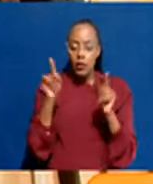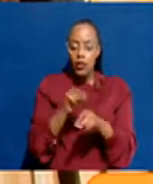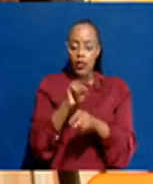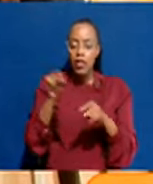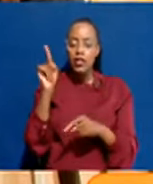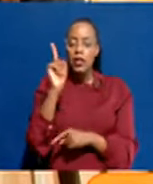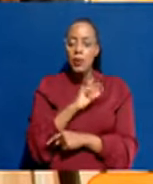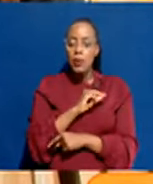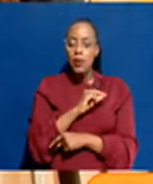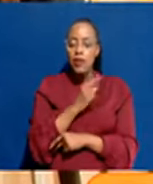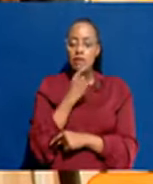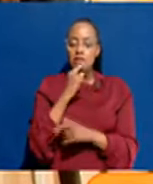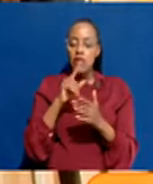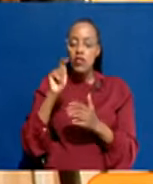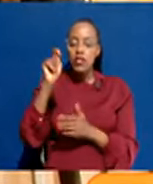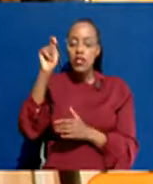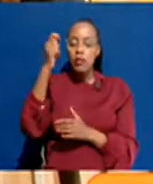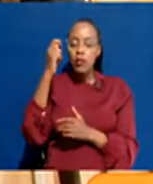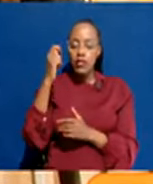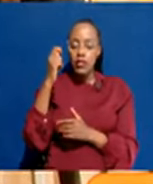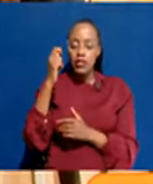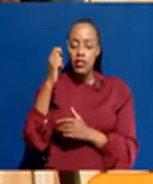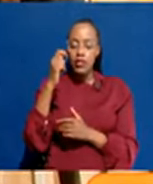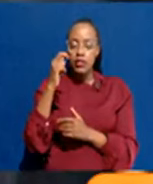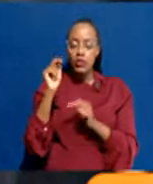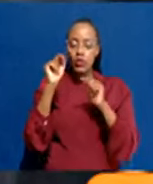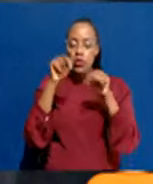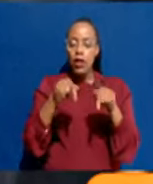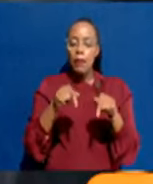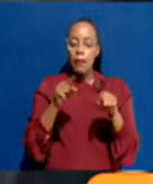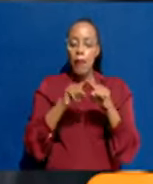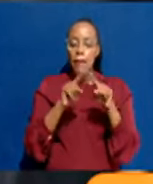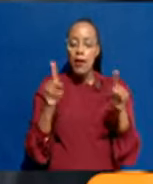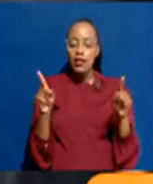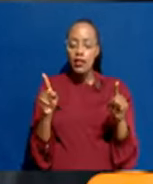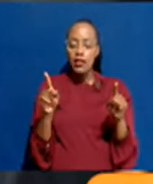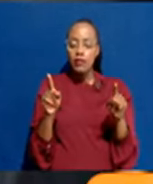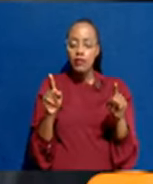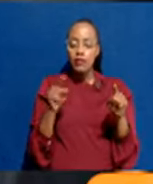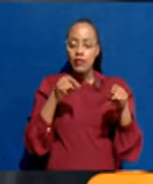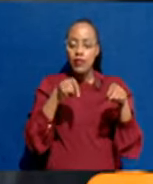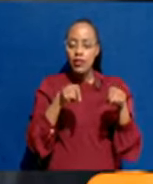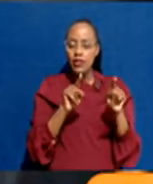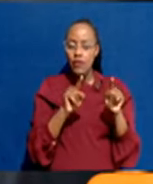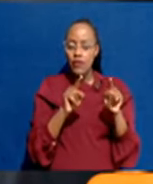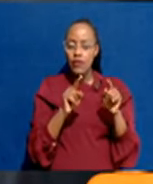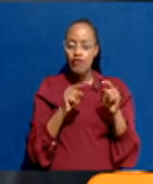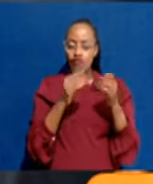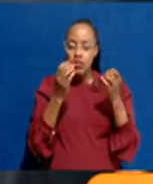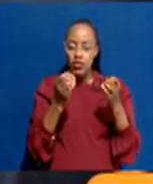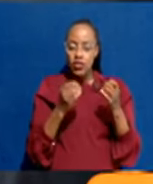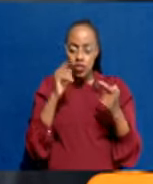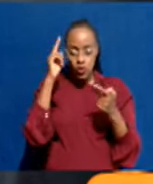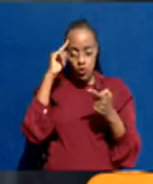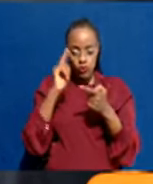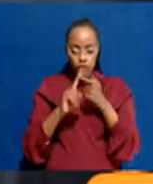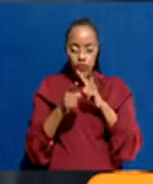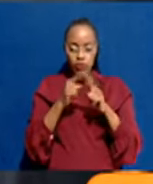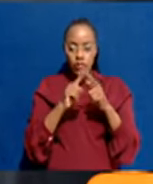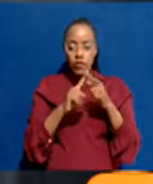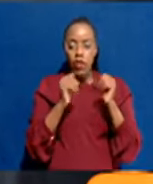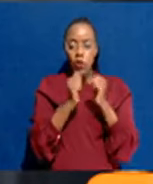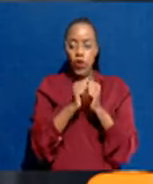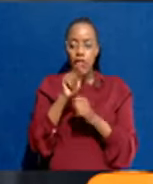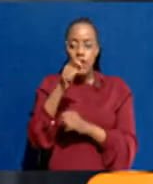I said, of course, the president has come, but then he needs to reason out with the